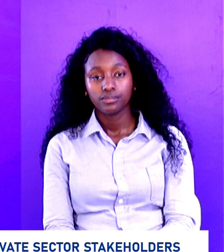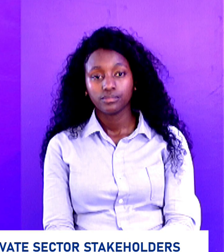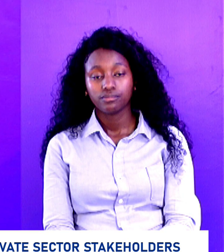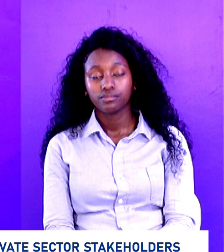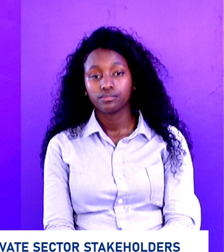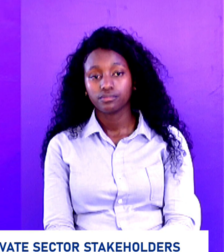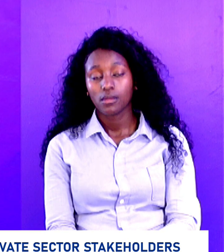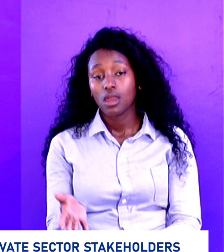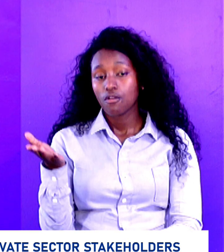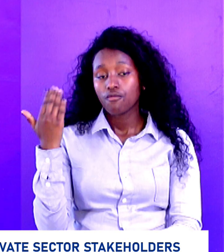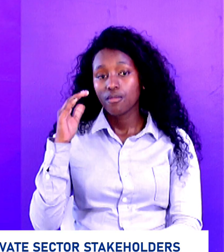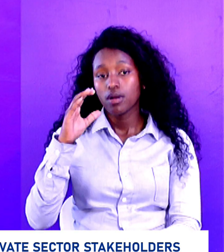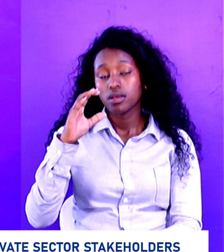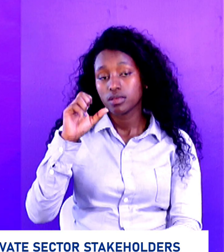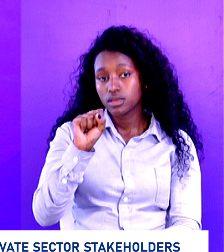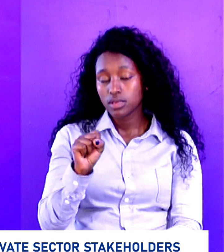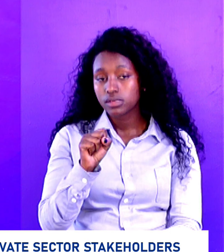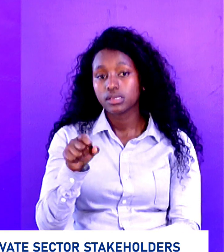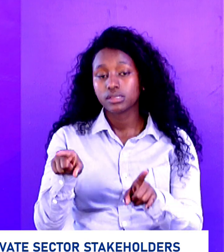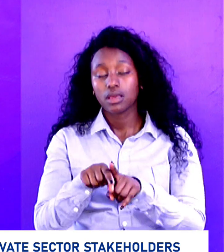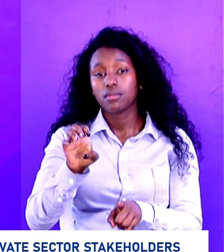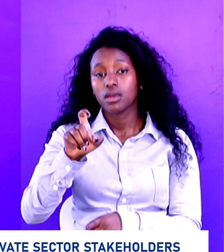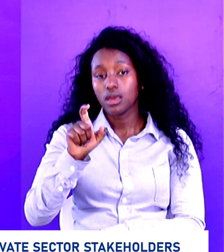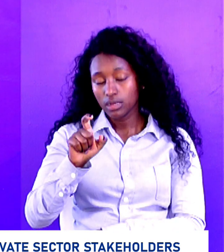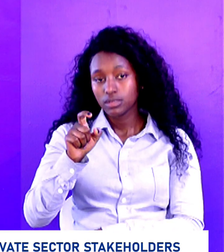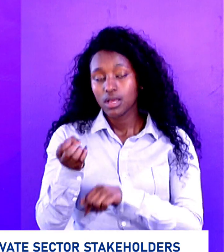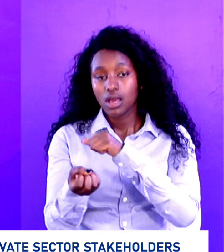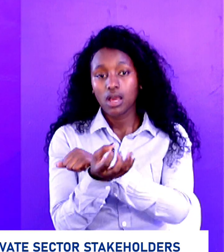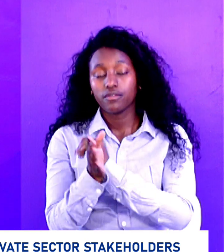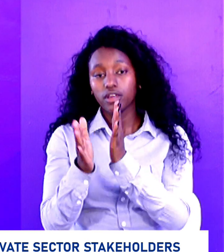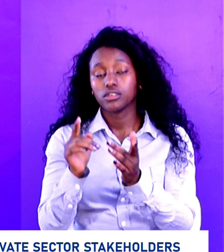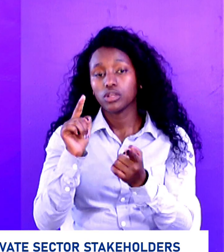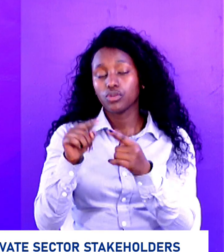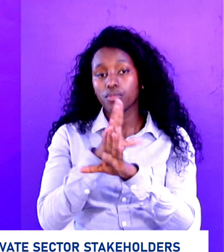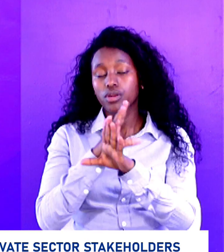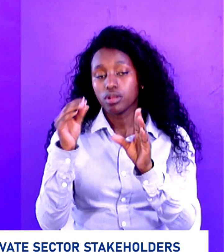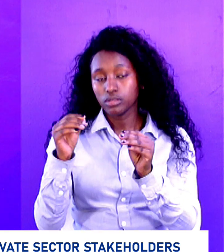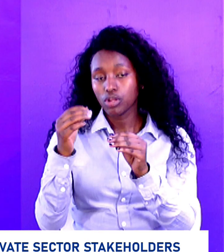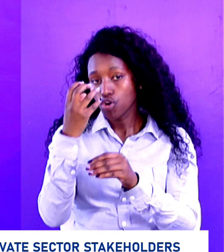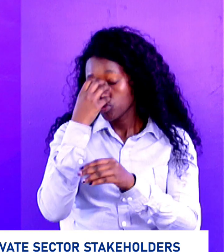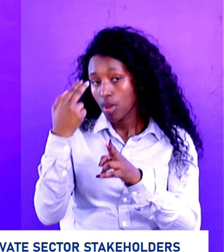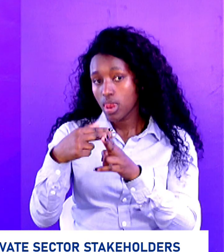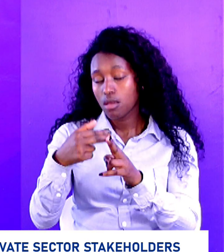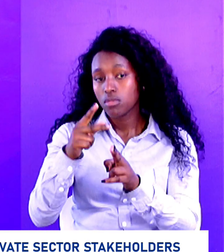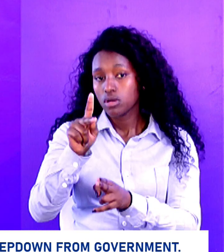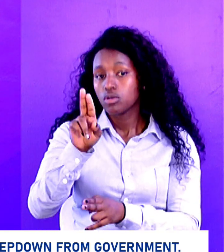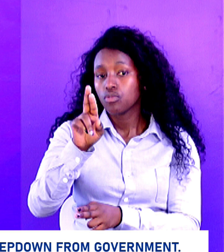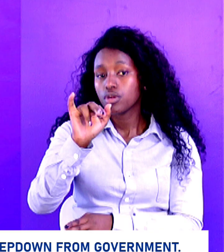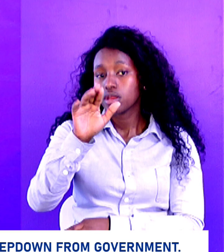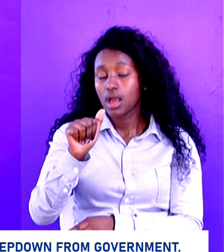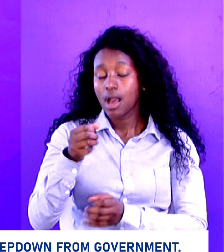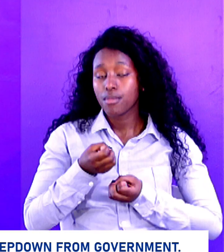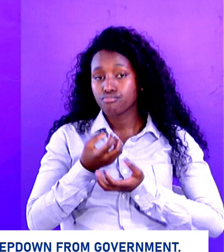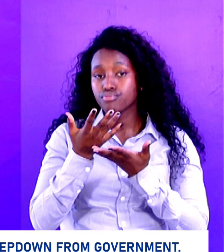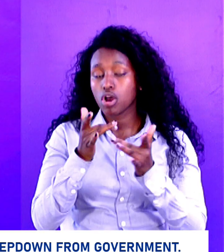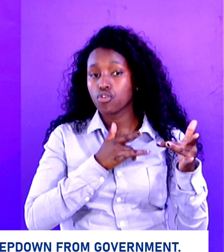The former cabinet secretary and ex-advisor to President William Ruto, Moses Korir, has expressed concern over